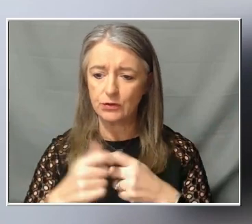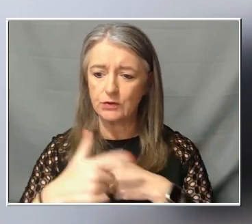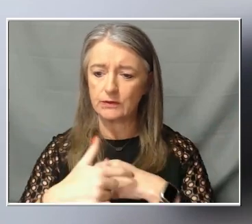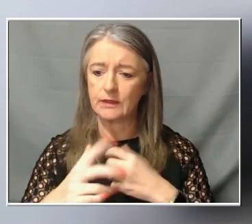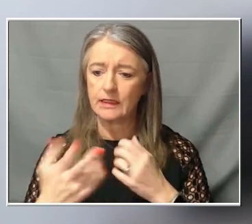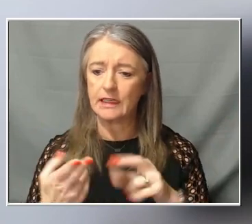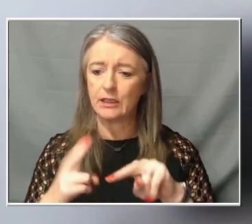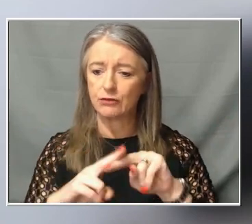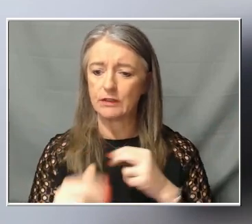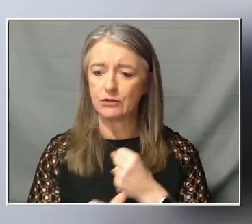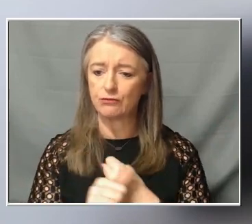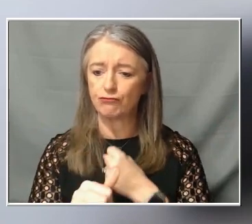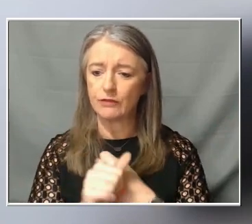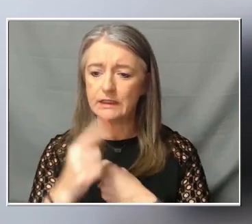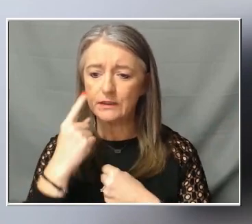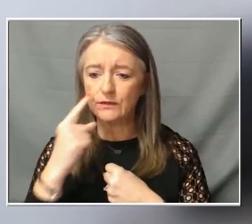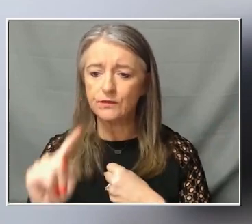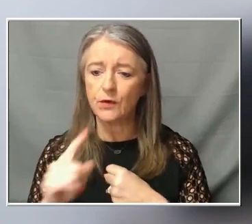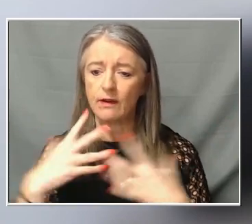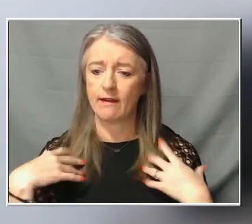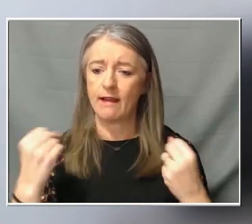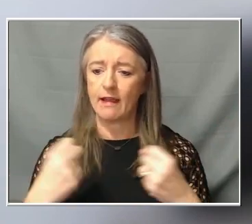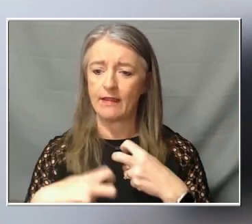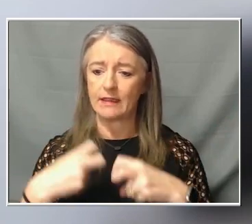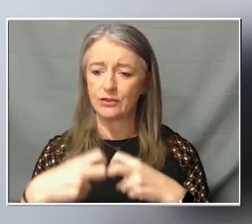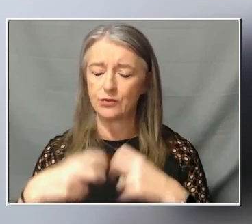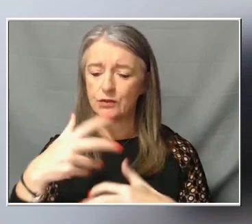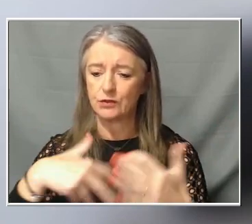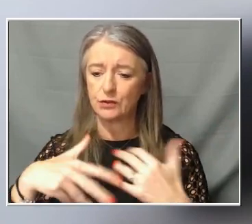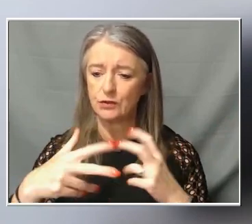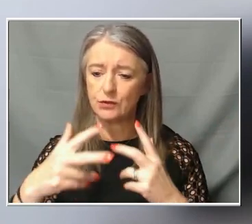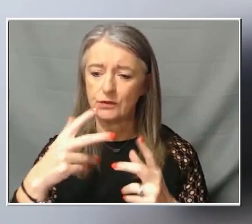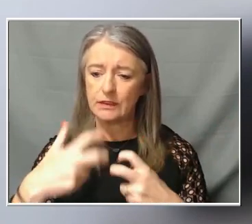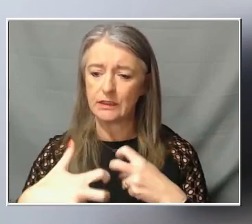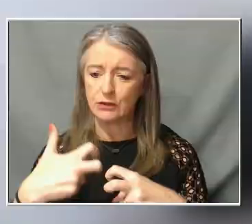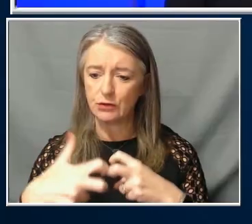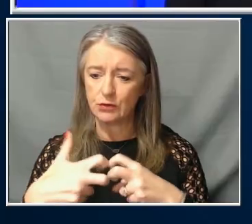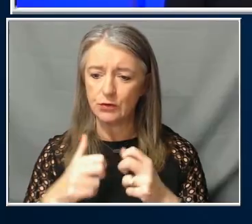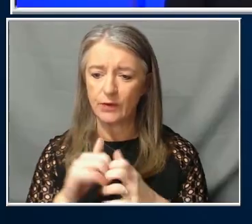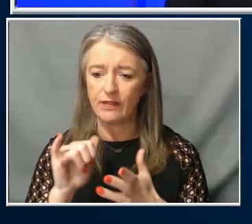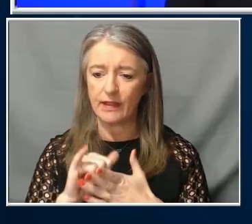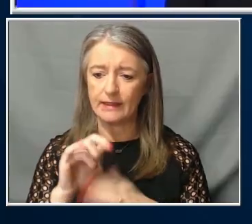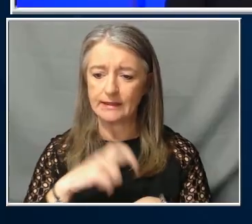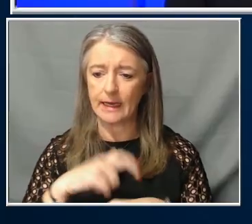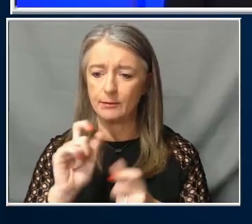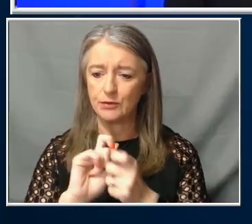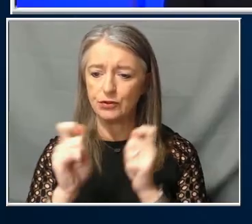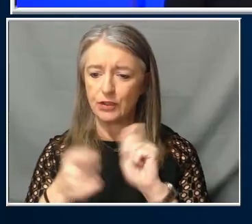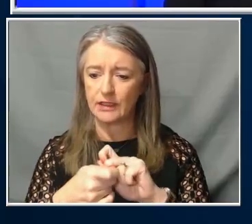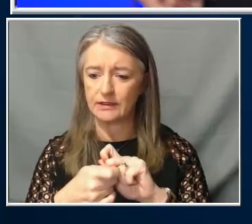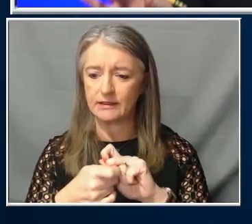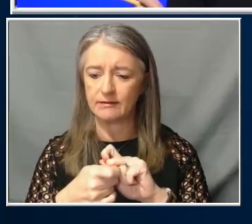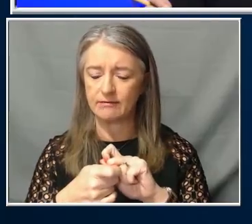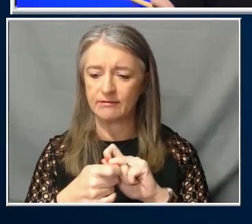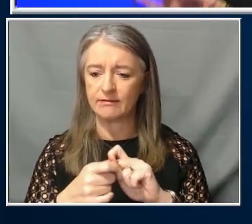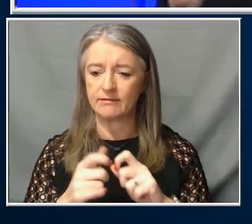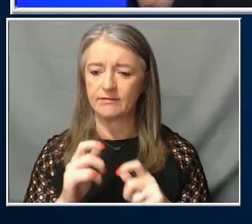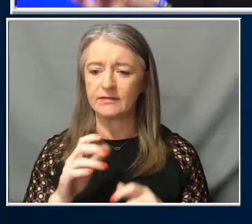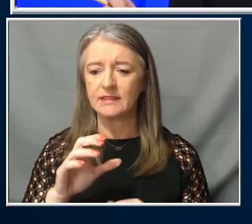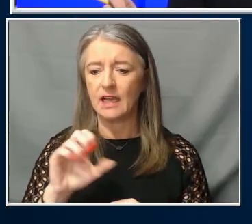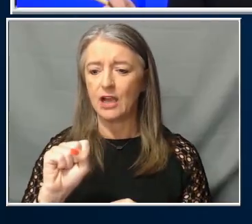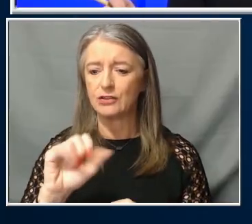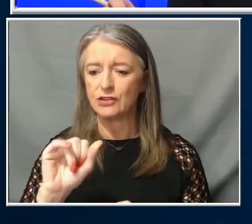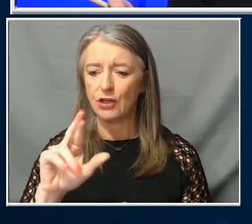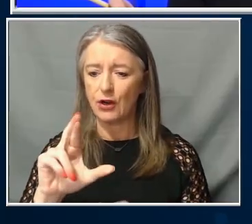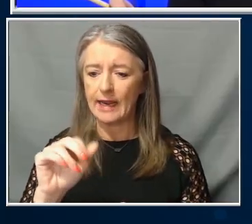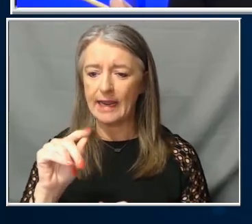of health issues as well as social issues with this shift in the time. So it messes with our circadian rhythm a bit. So how do we